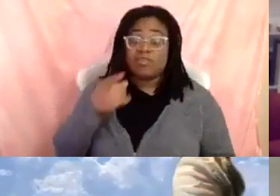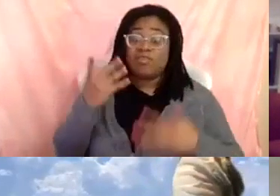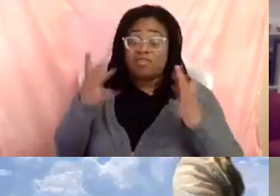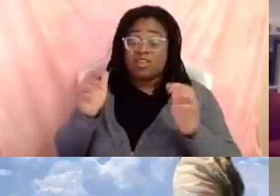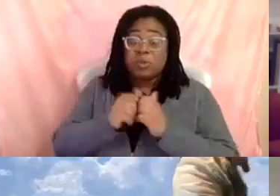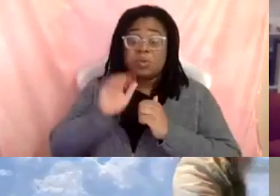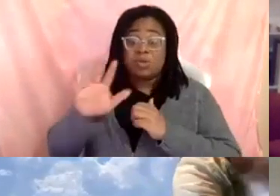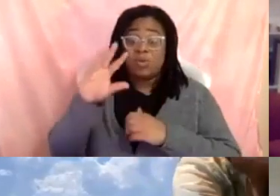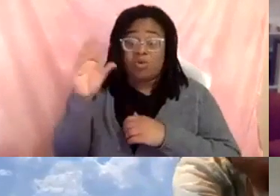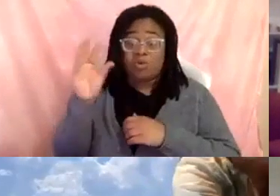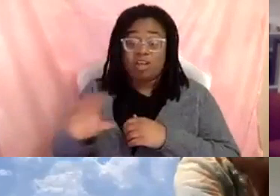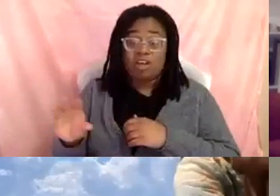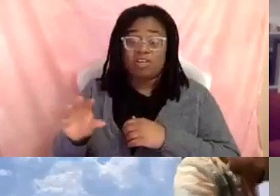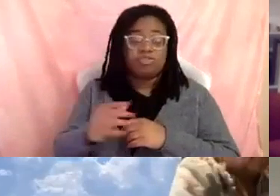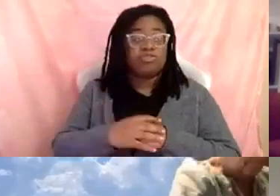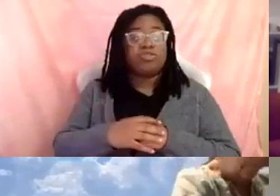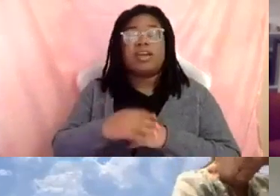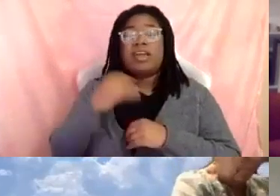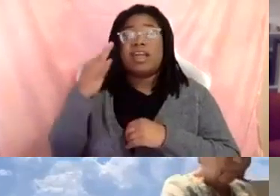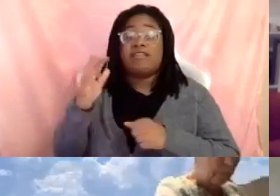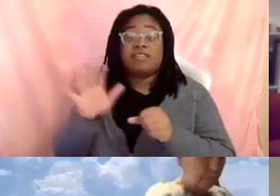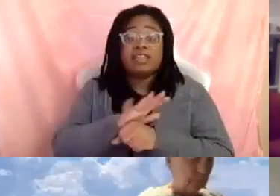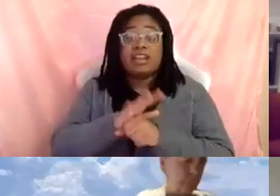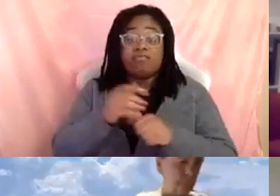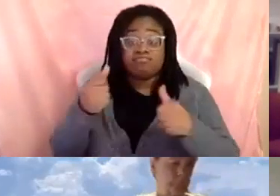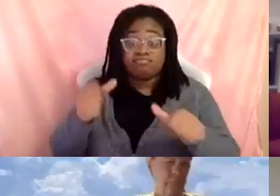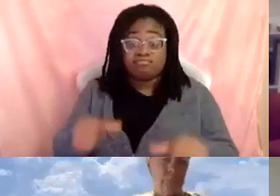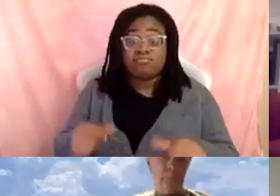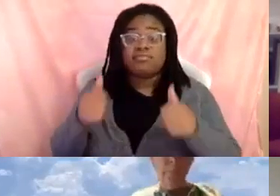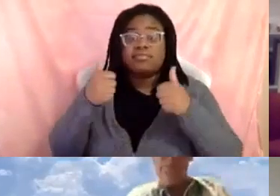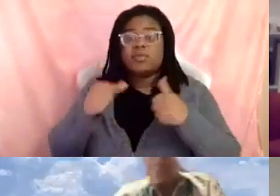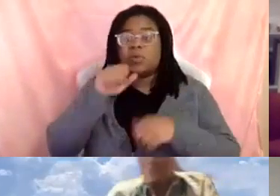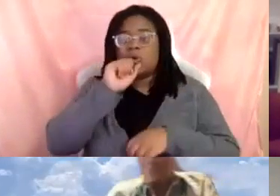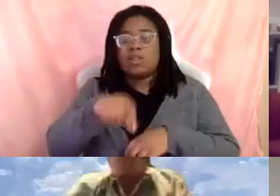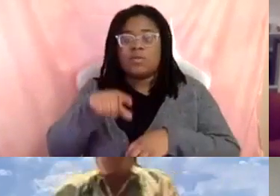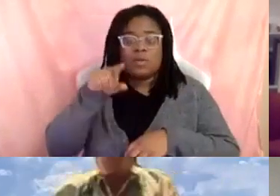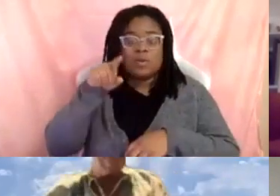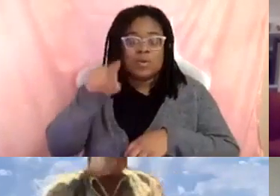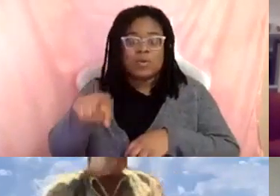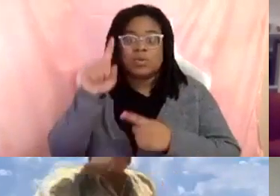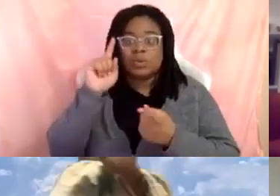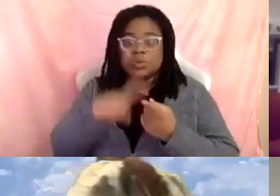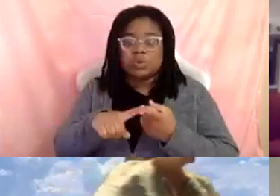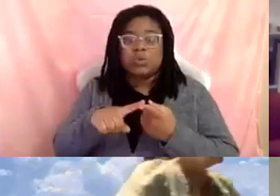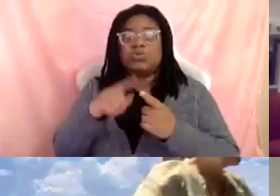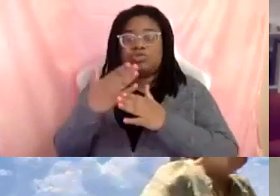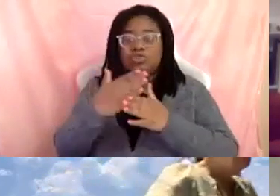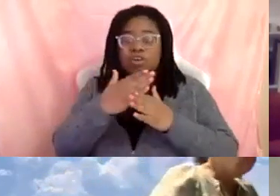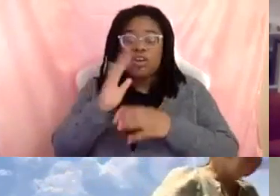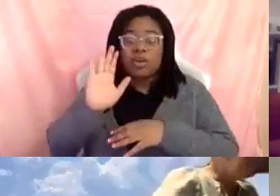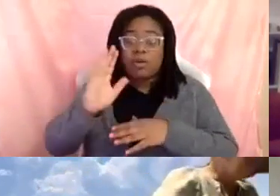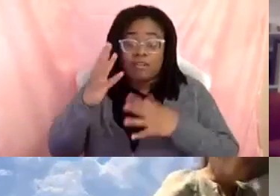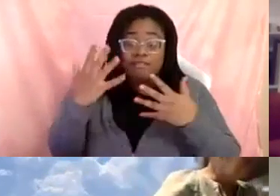your collage, if enough is glued down, we'd love it for you to share your